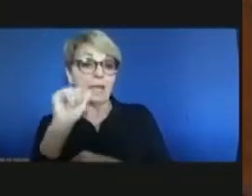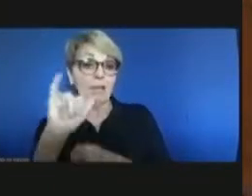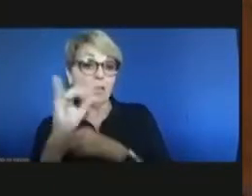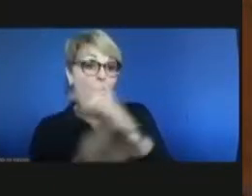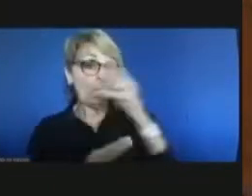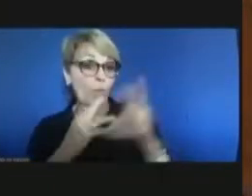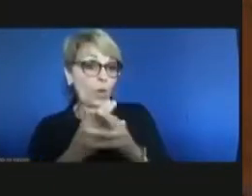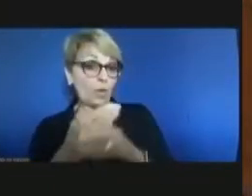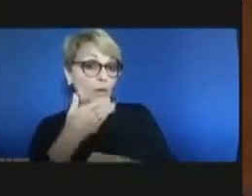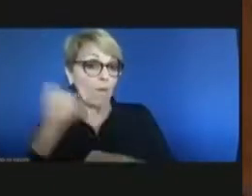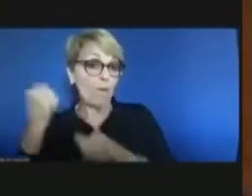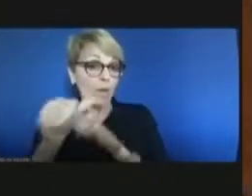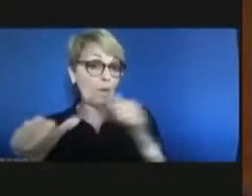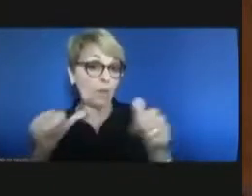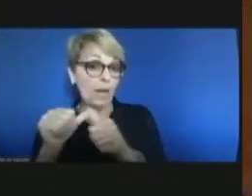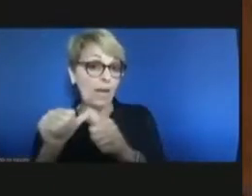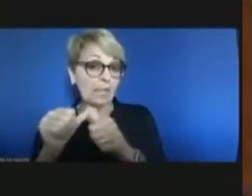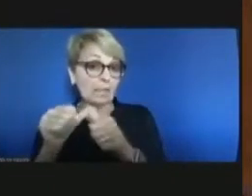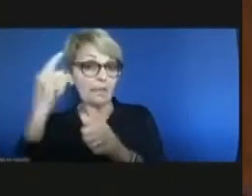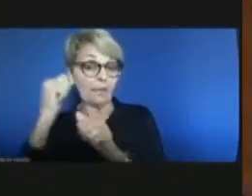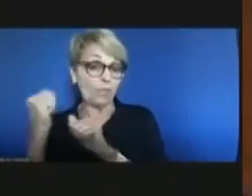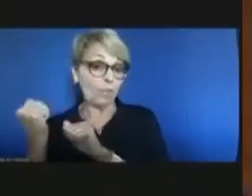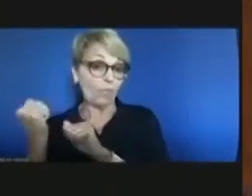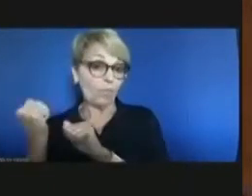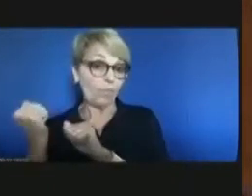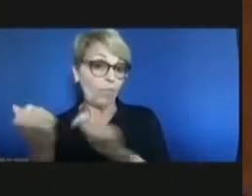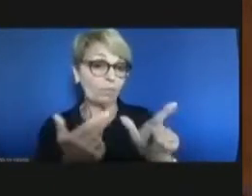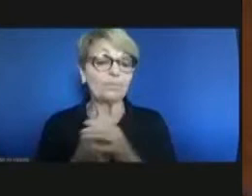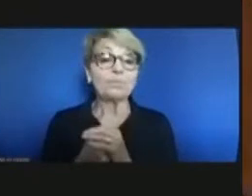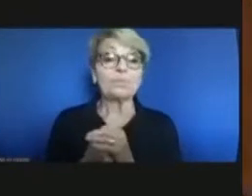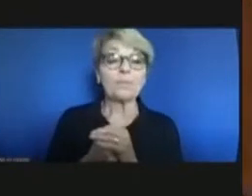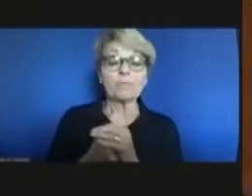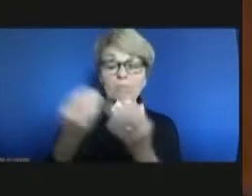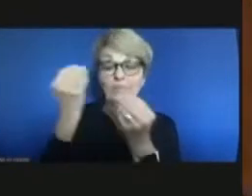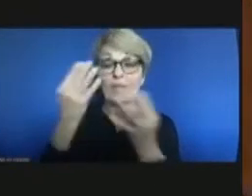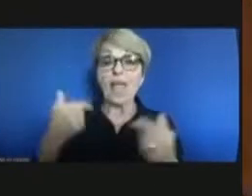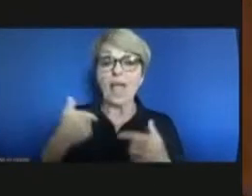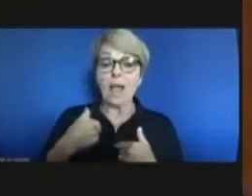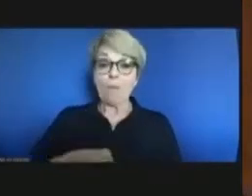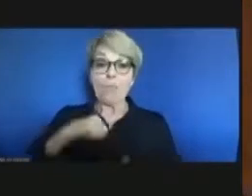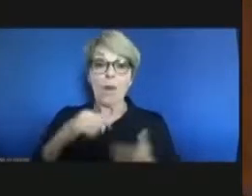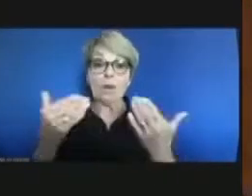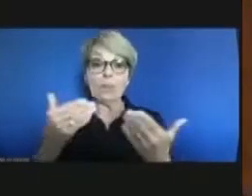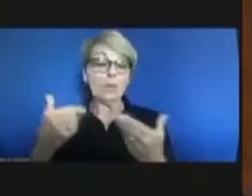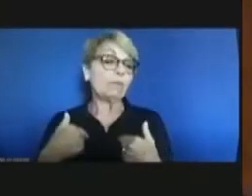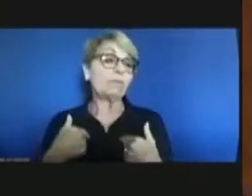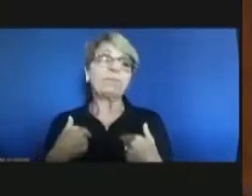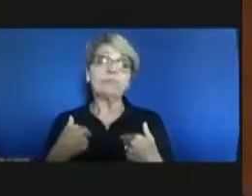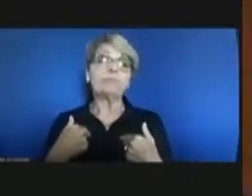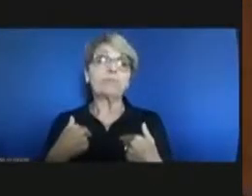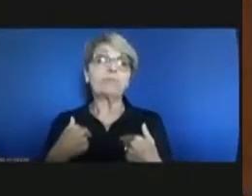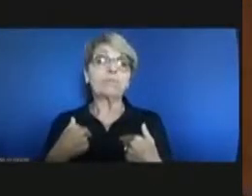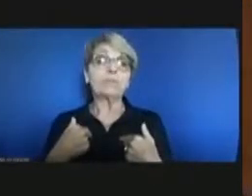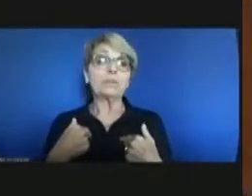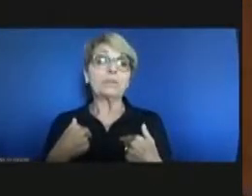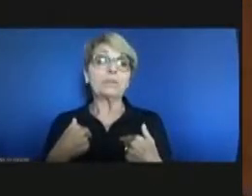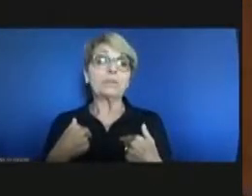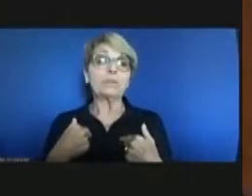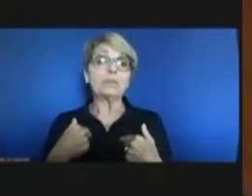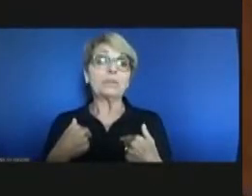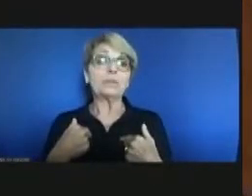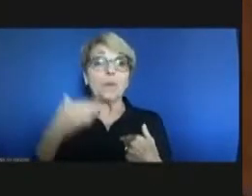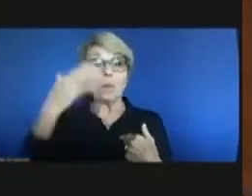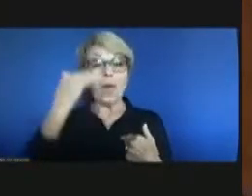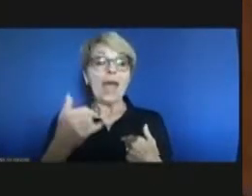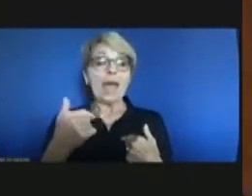will say that while I am tremendously proud to be here, I would not be able to do so without the support of